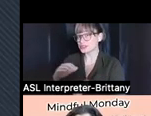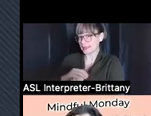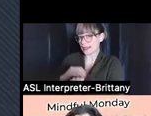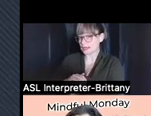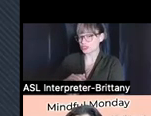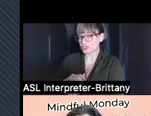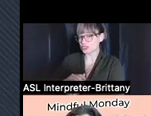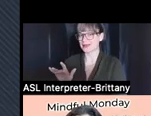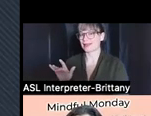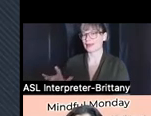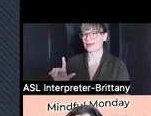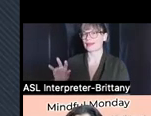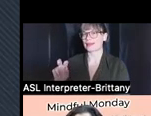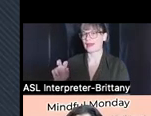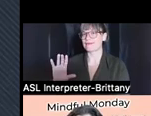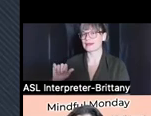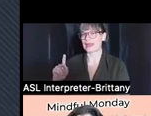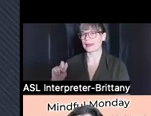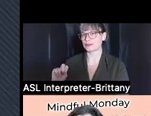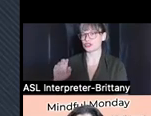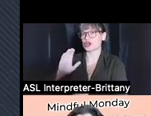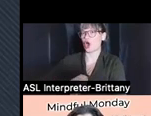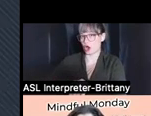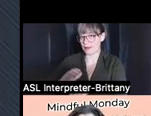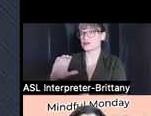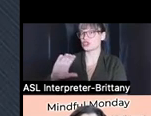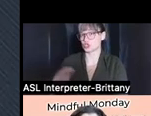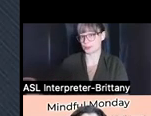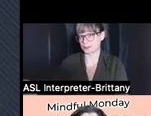it on your Zoom controls. Okay, we'll go ahead and get started.